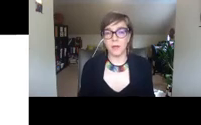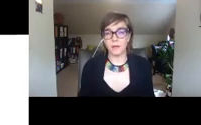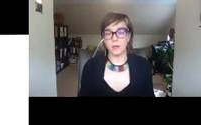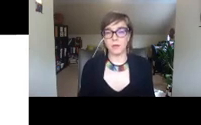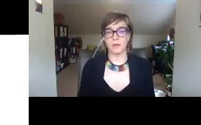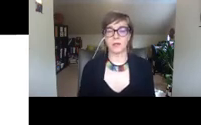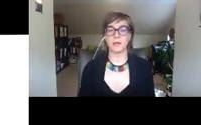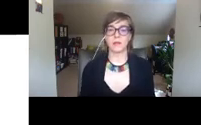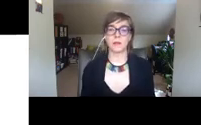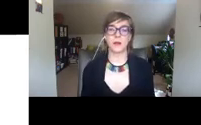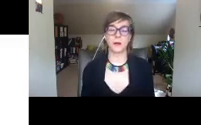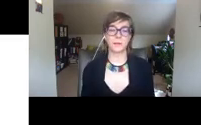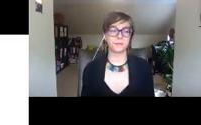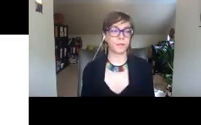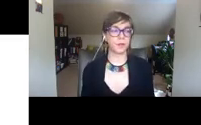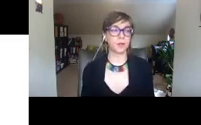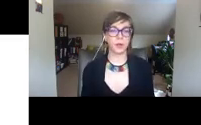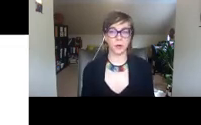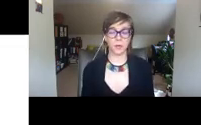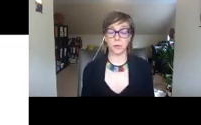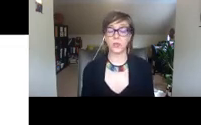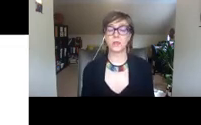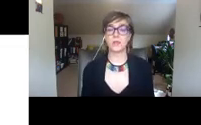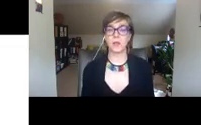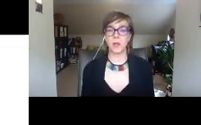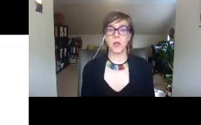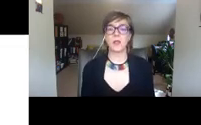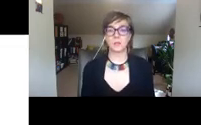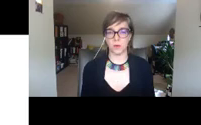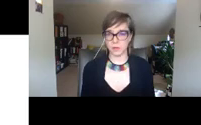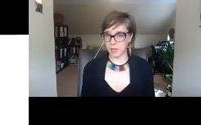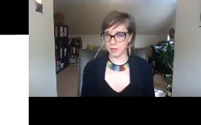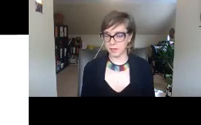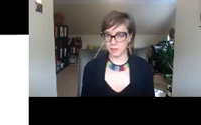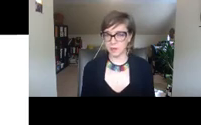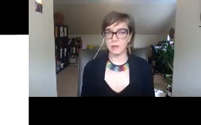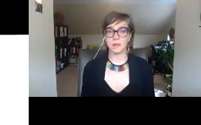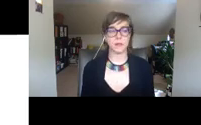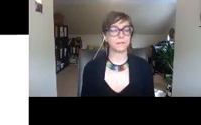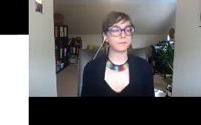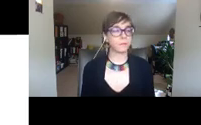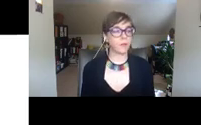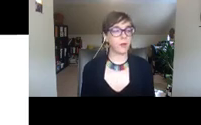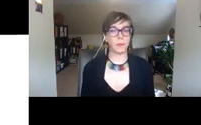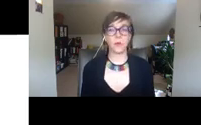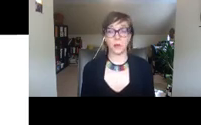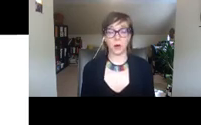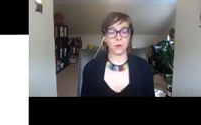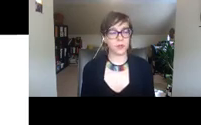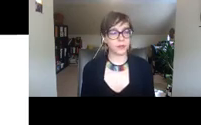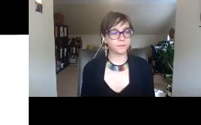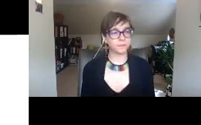are being adversely affected during COVID, which is one of the saddest things to see,